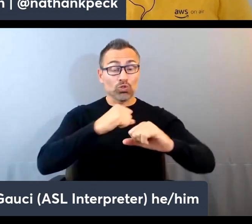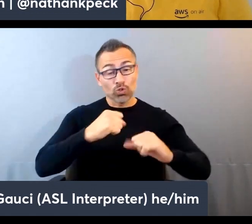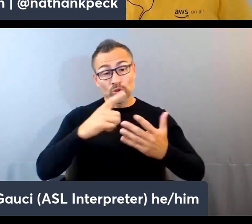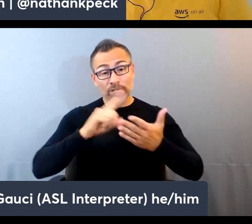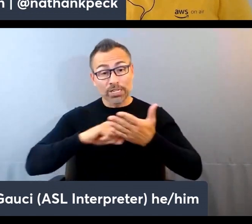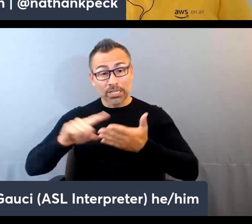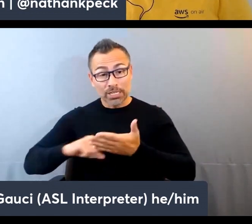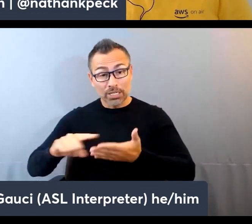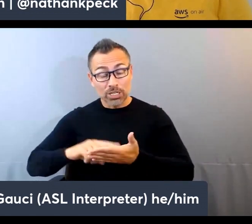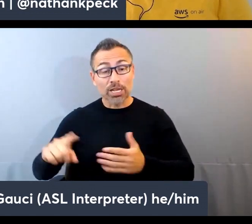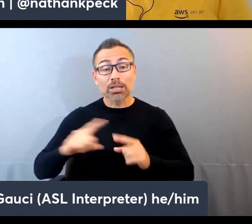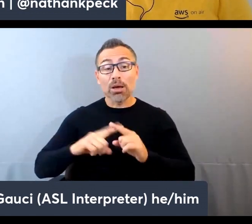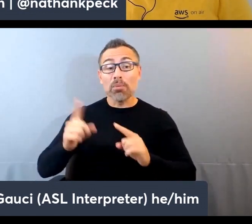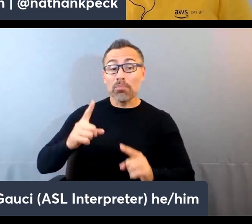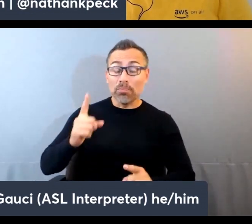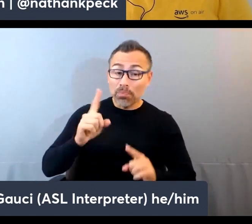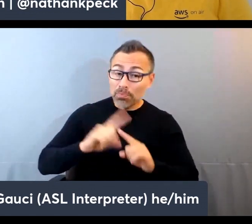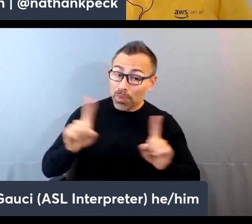but